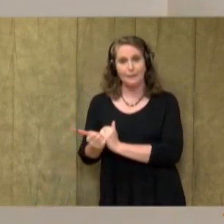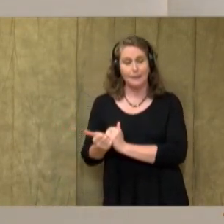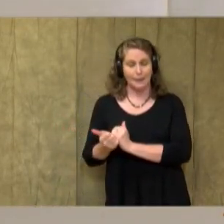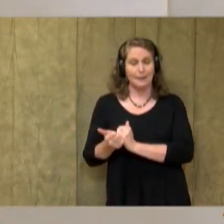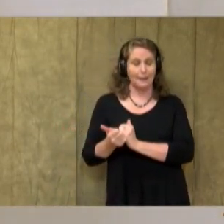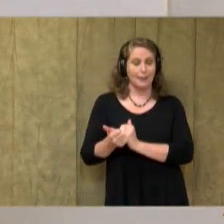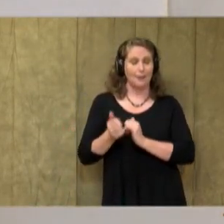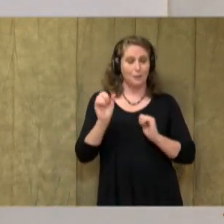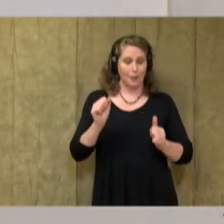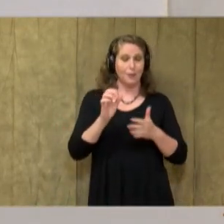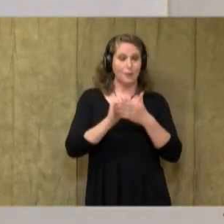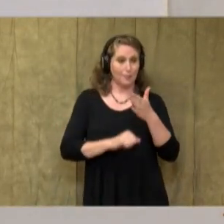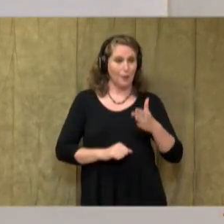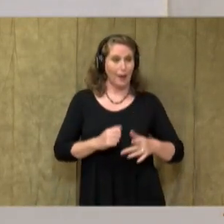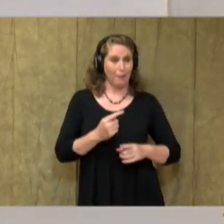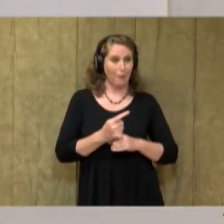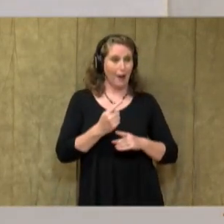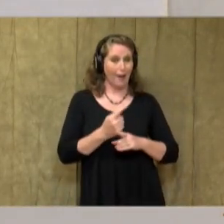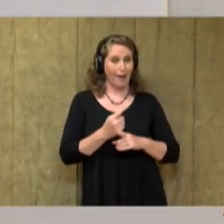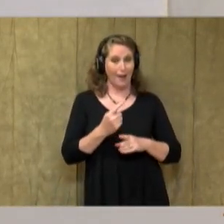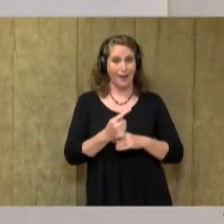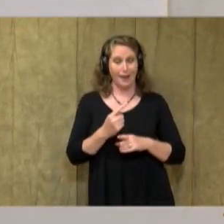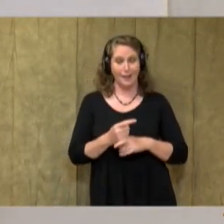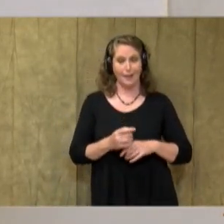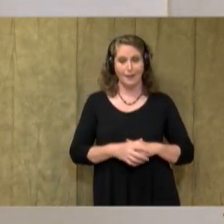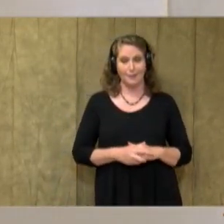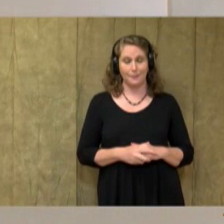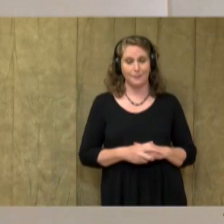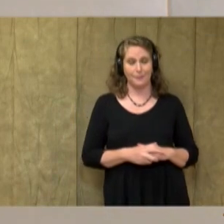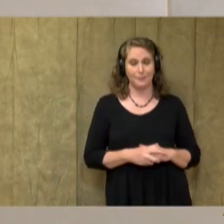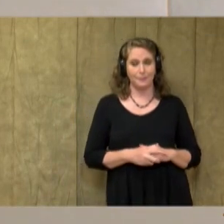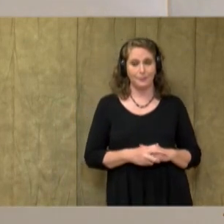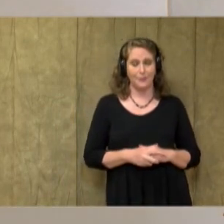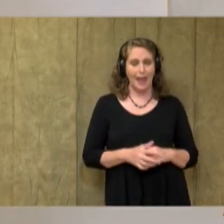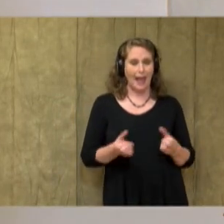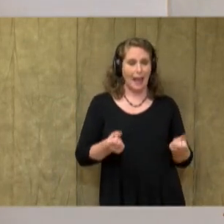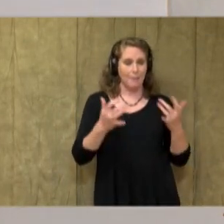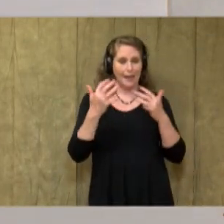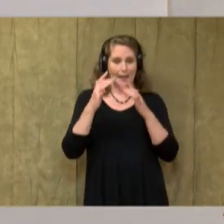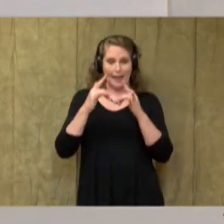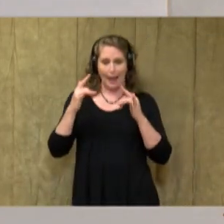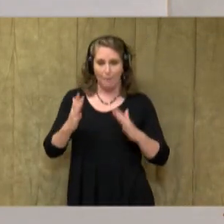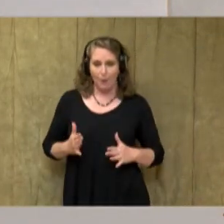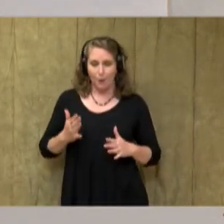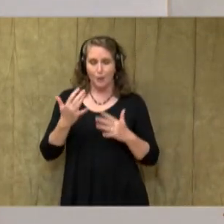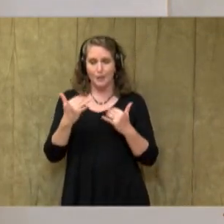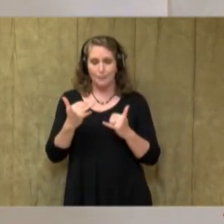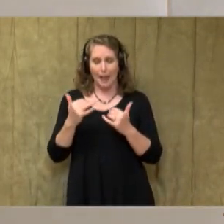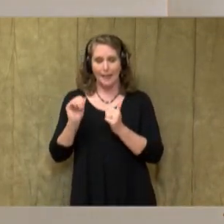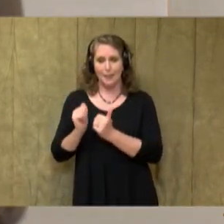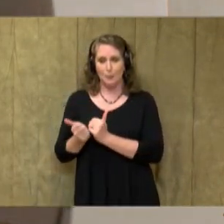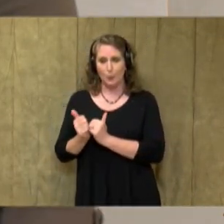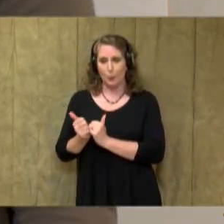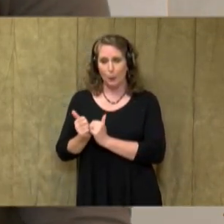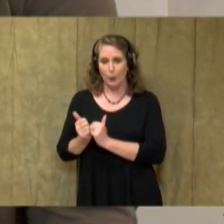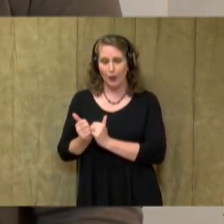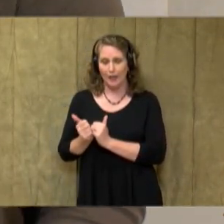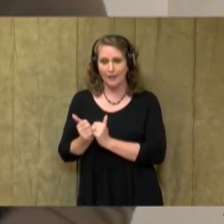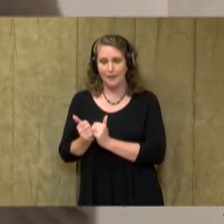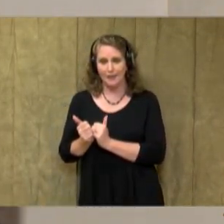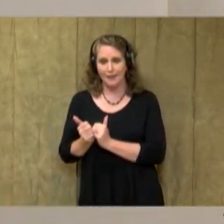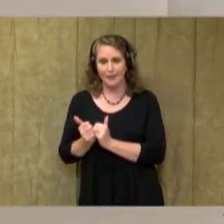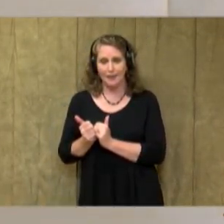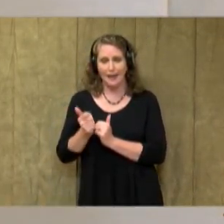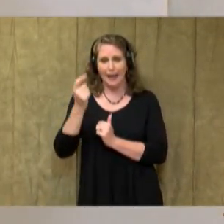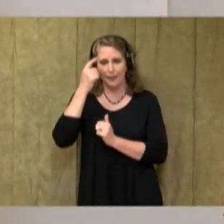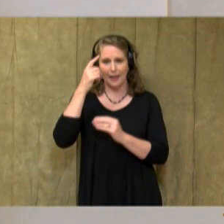We could subtract. That's right. We could subtract to find out how many campers do sports. So let's think